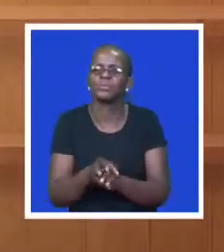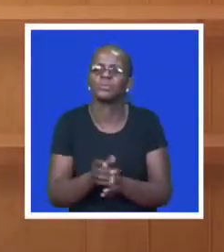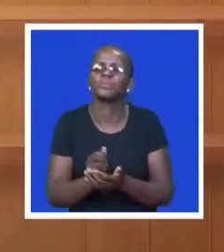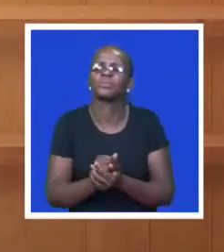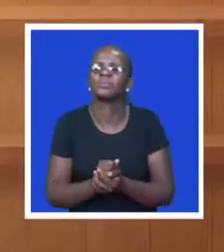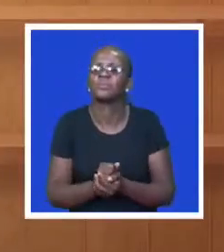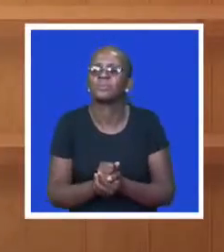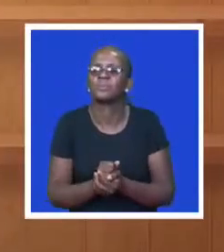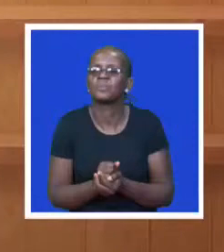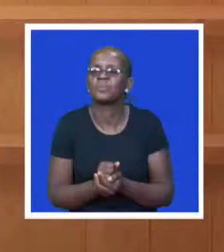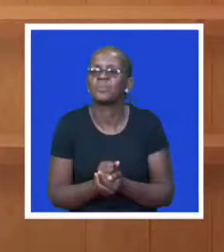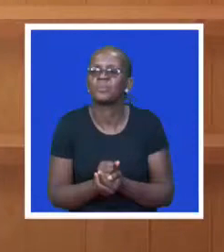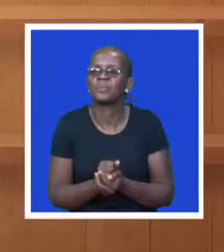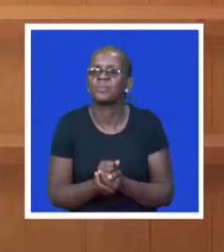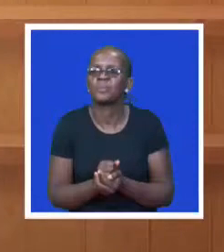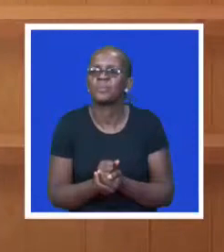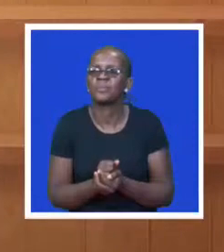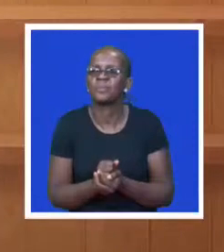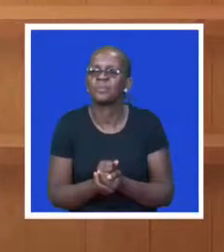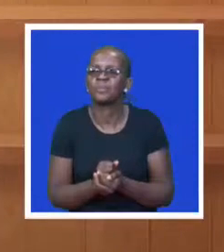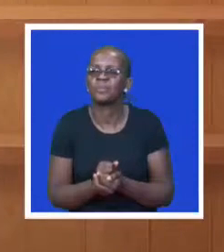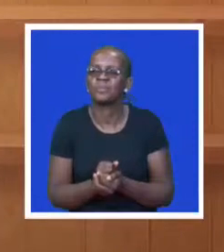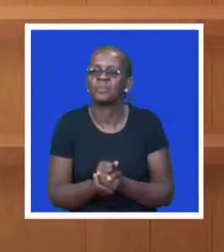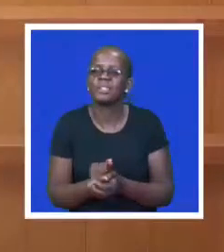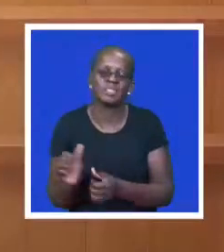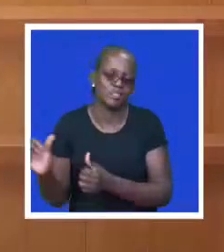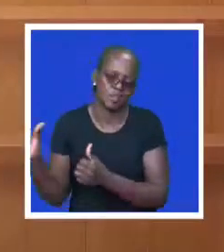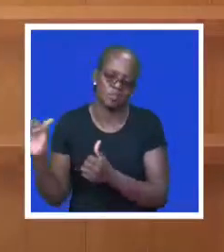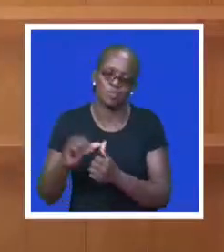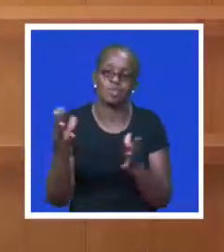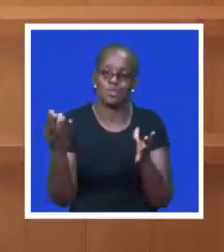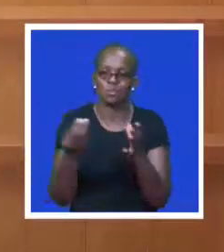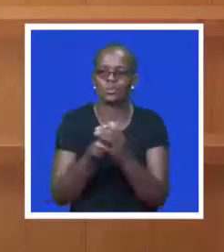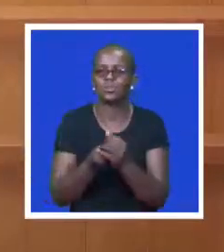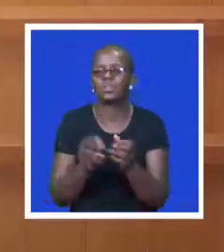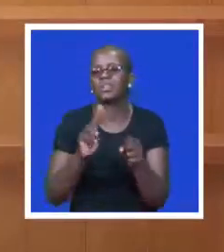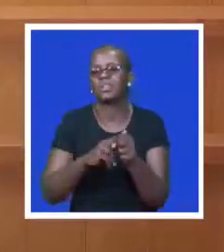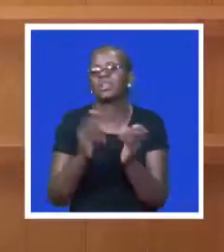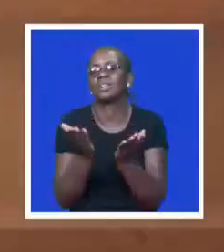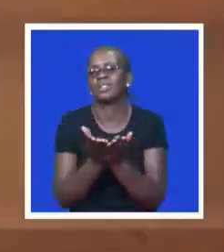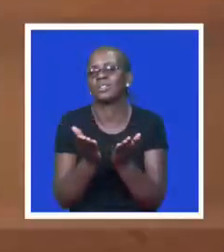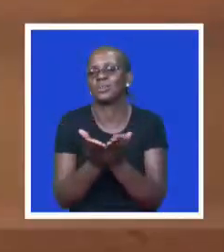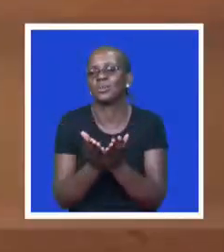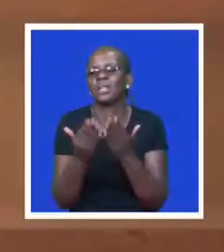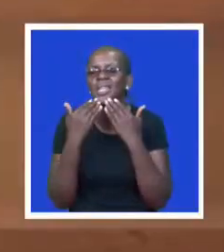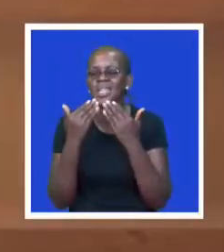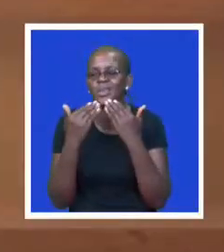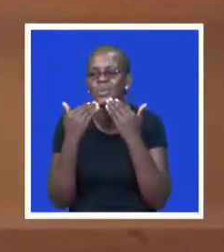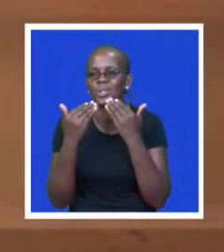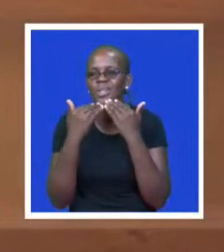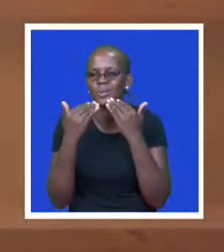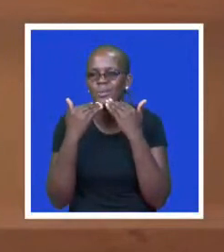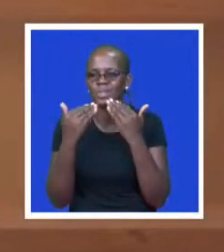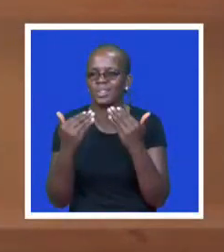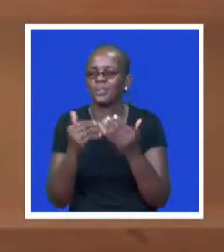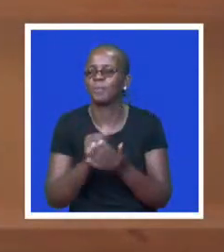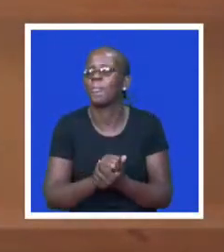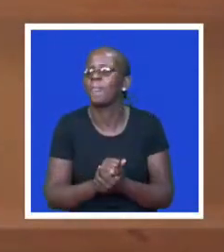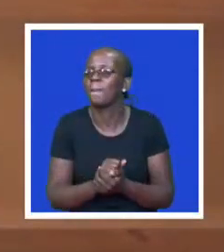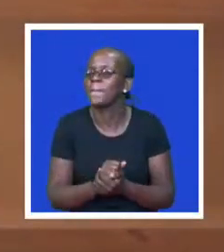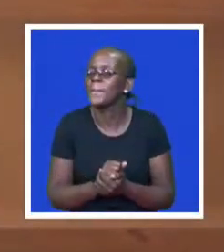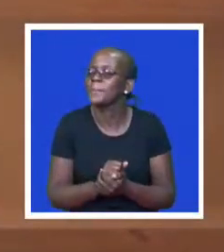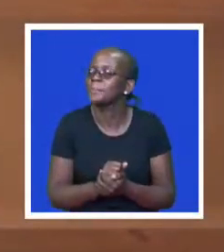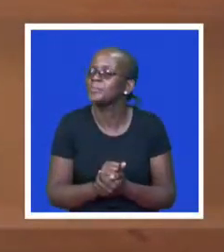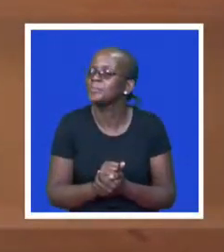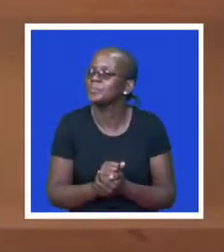you. We can't wait to be reunited with you back at school, my dear Lena. Thank you, Nogwazi. Thank you so much, Nomsa,